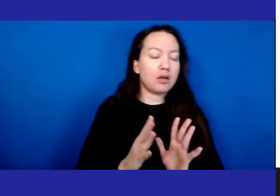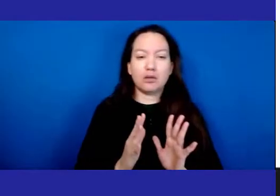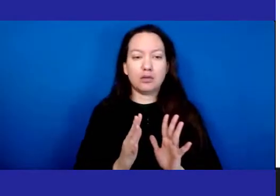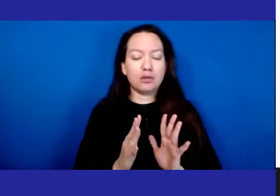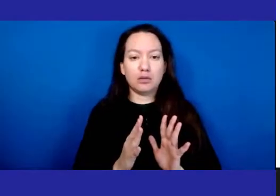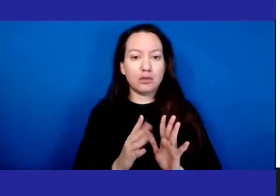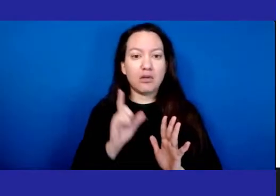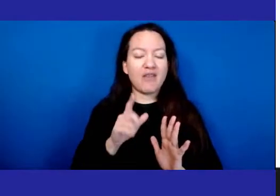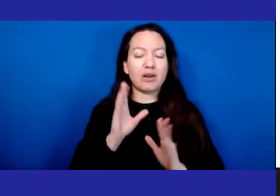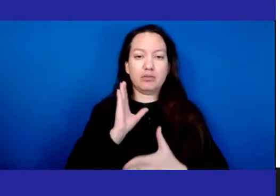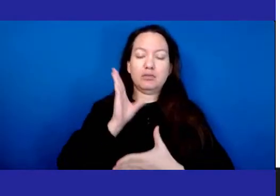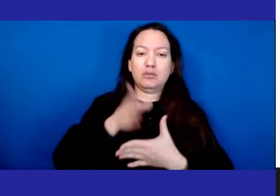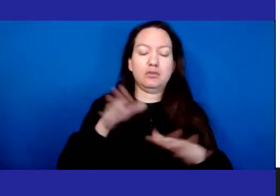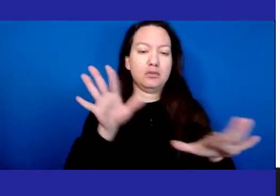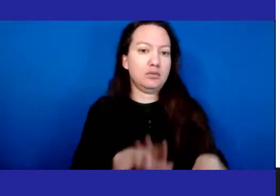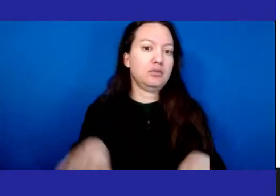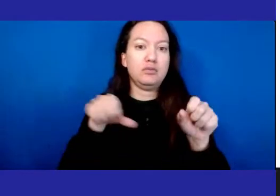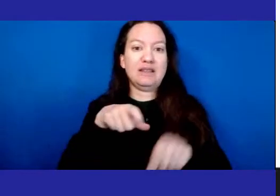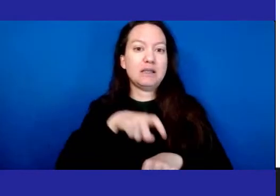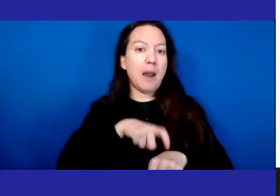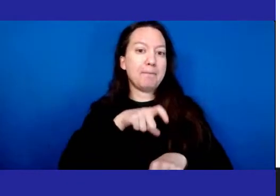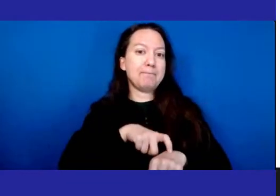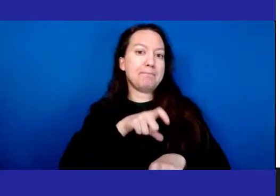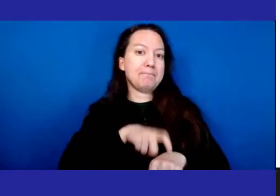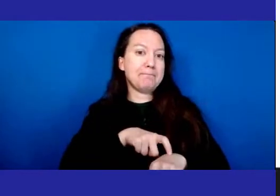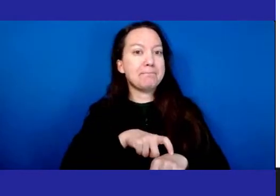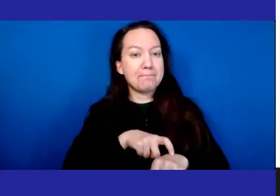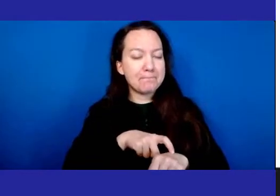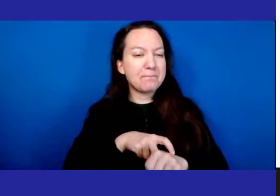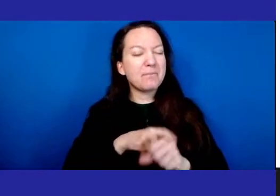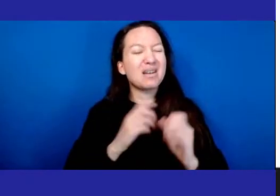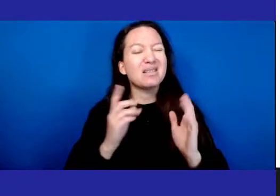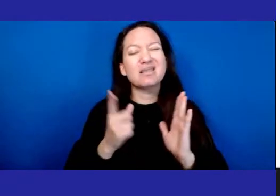to intervene at a time when it's sometimes too late.